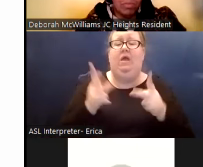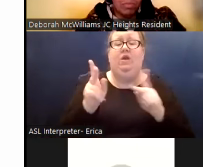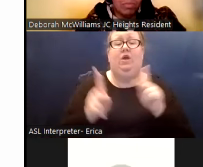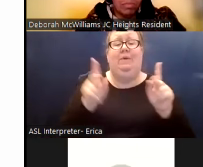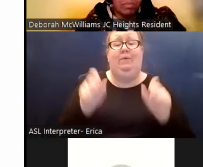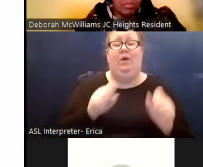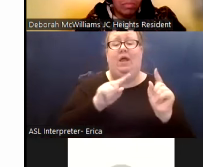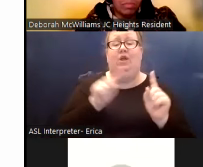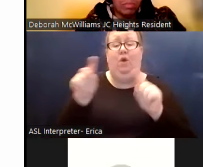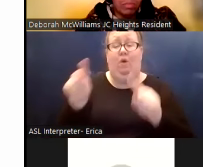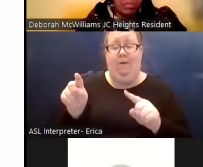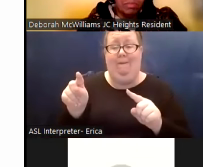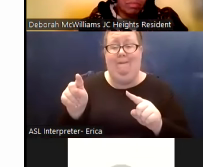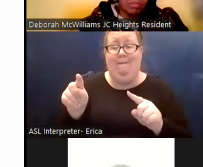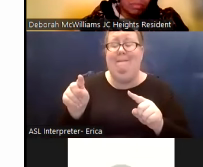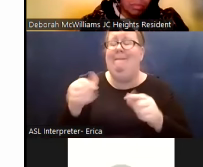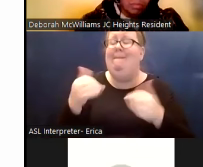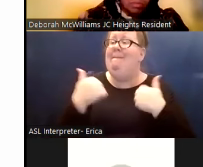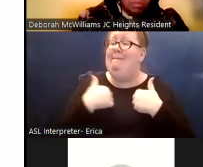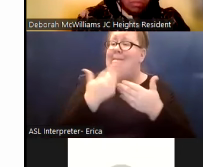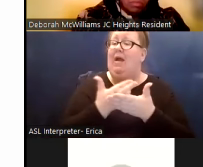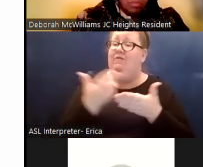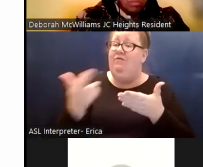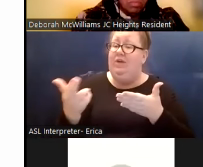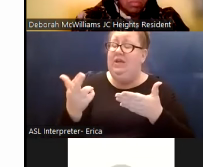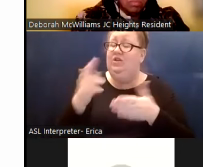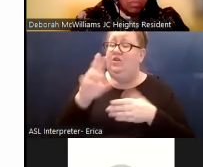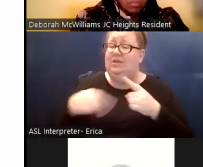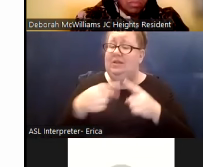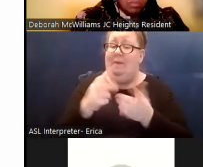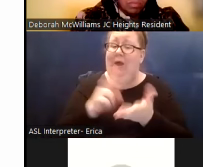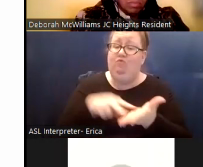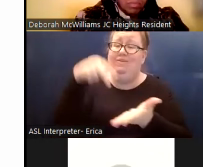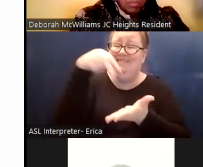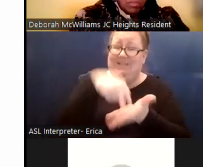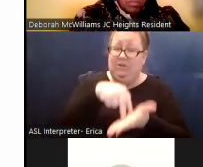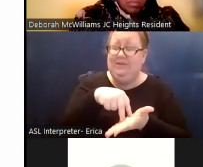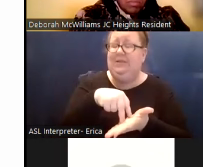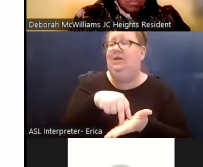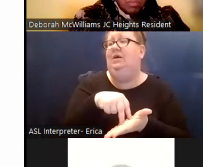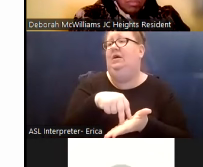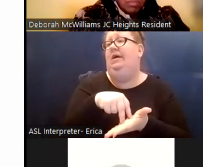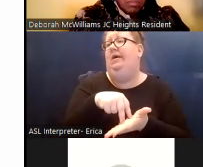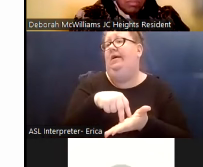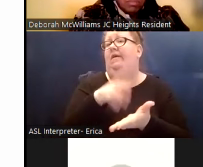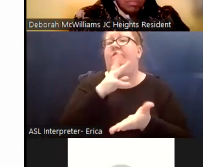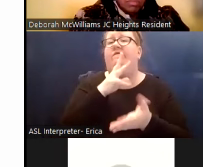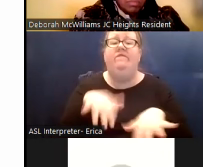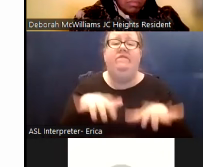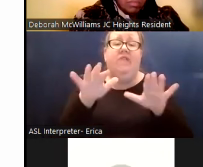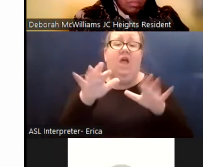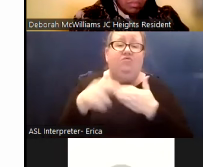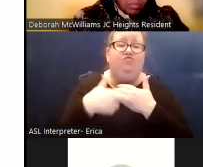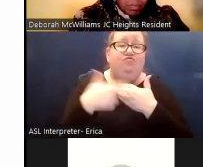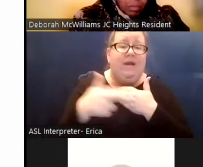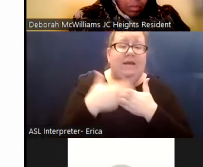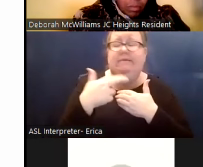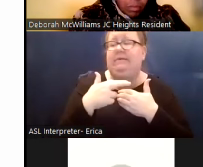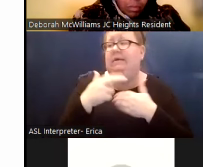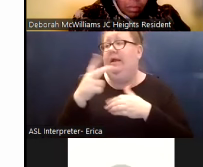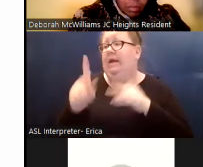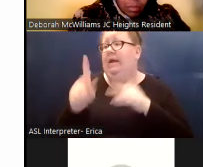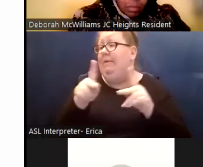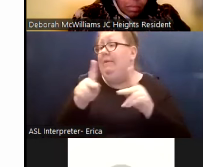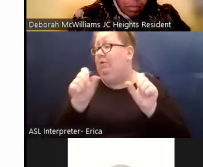there's resources around resiliency, learning about flood risk, what people can do. They also could